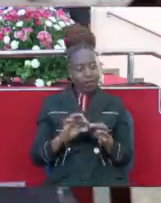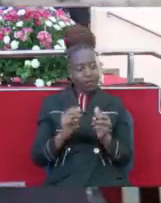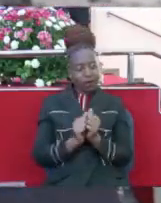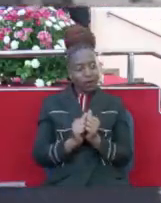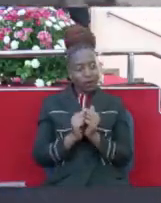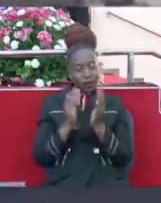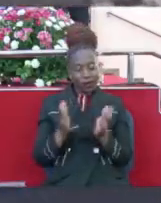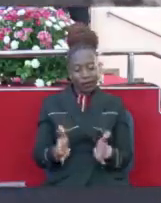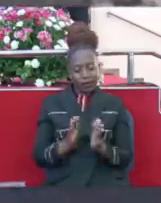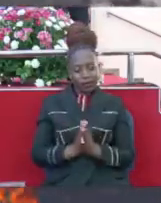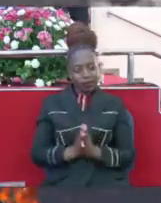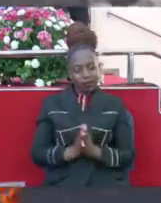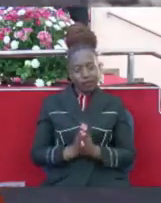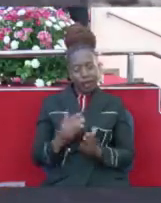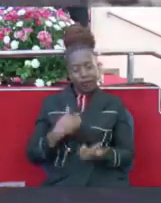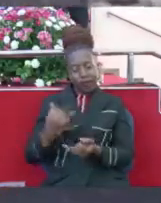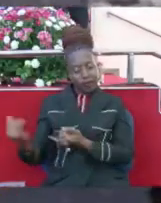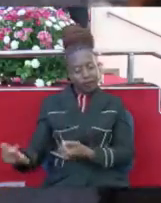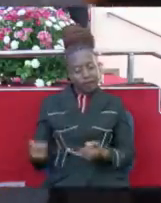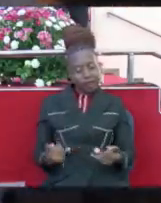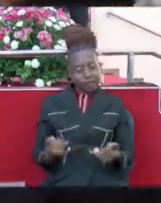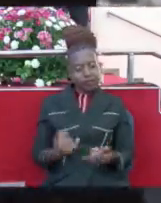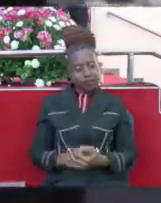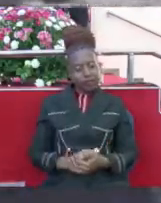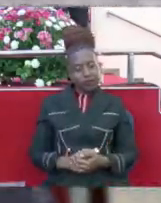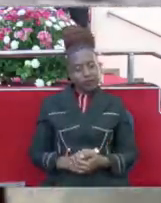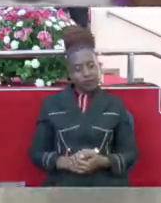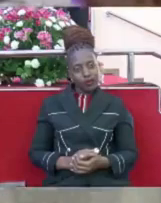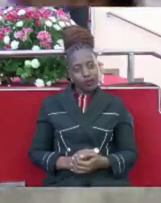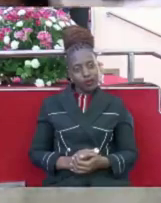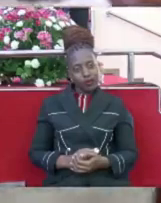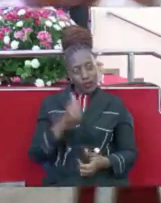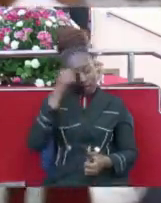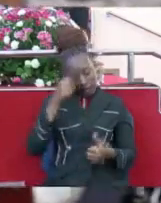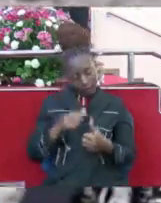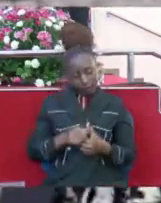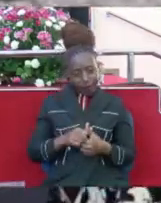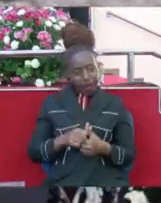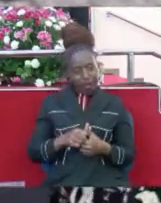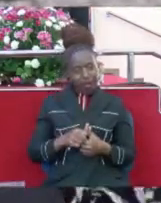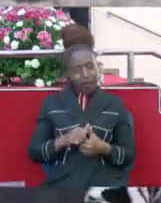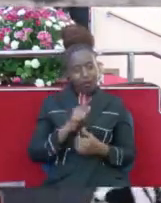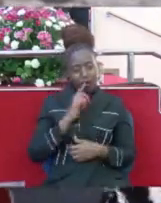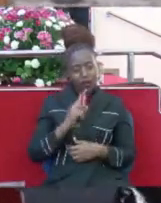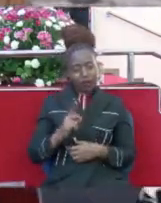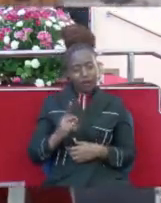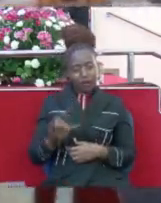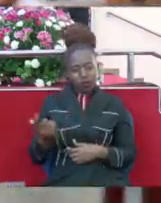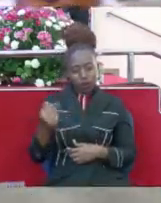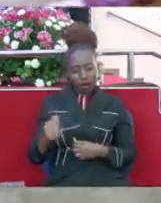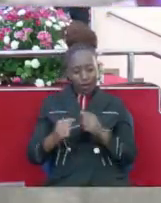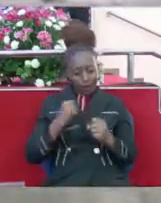are inviting you today. Tunakuita sasa. Remember, he is saying, come running to the mercy seat. Kumbuka kwa Bwana anasema